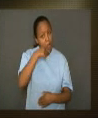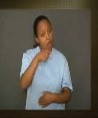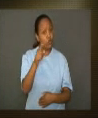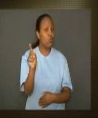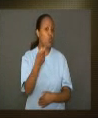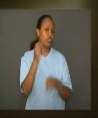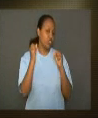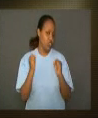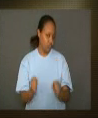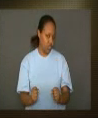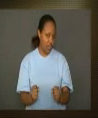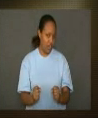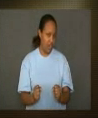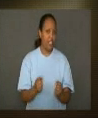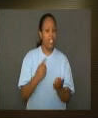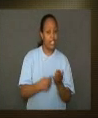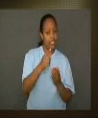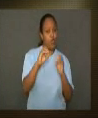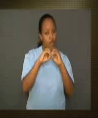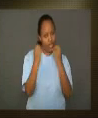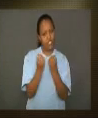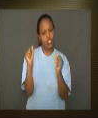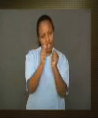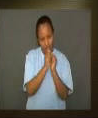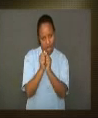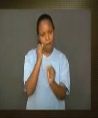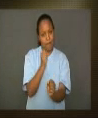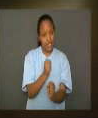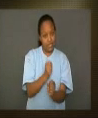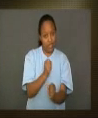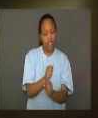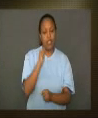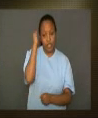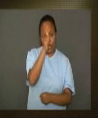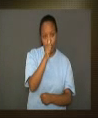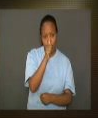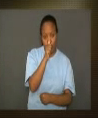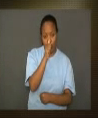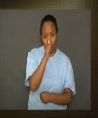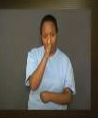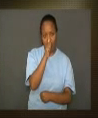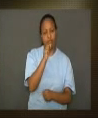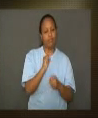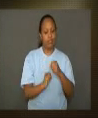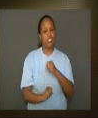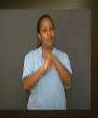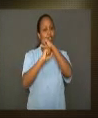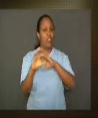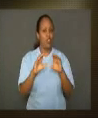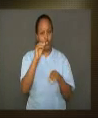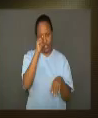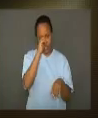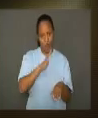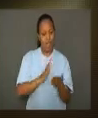that by working with these organizations, Ethiopians are supporting human